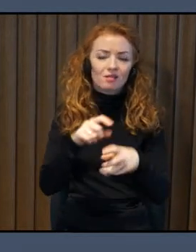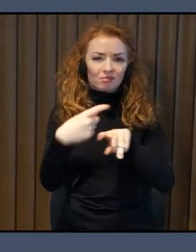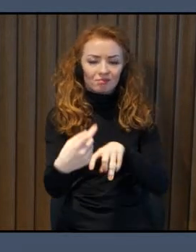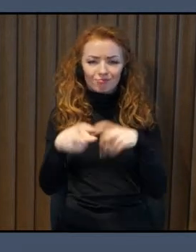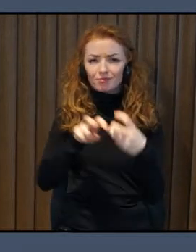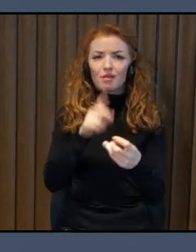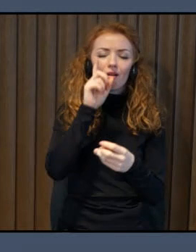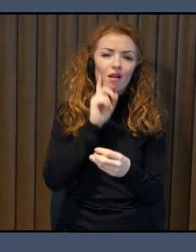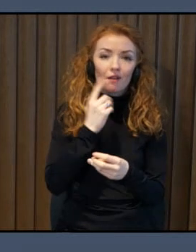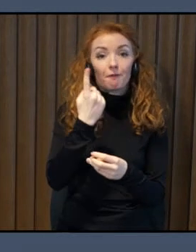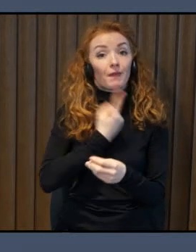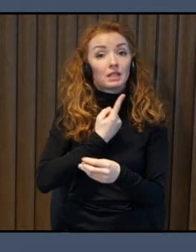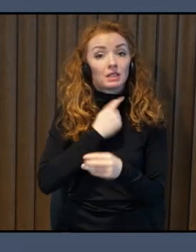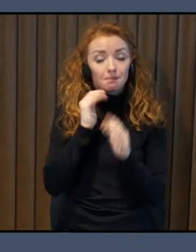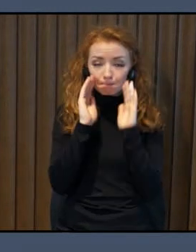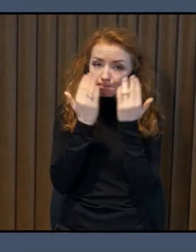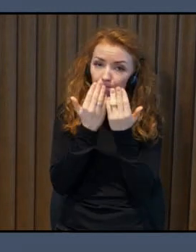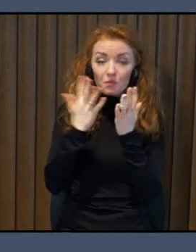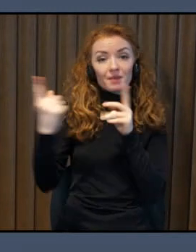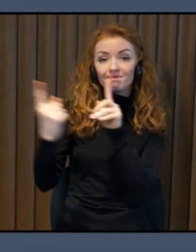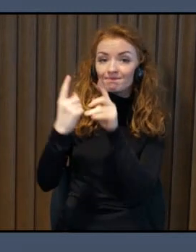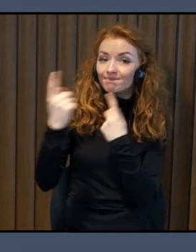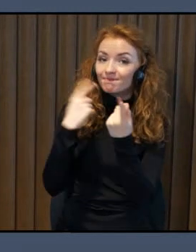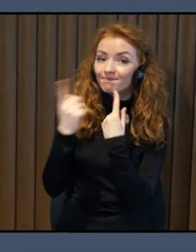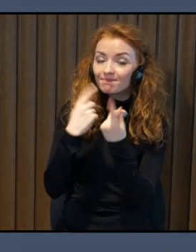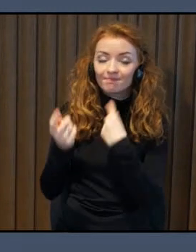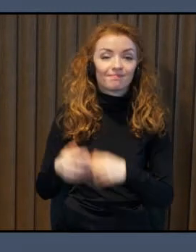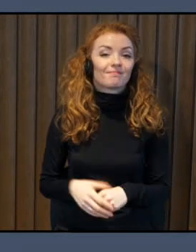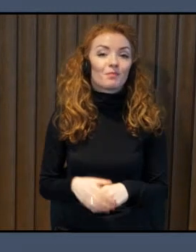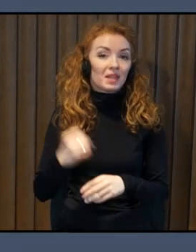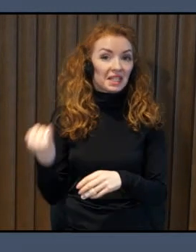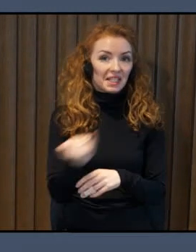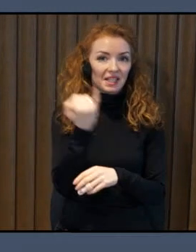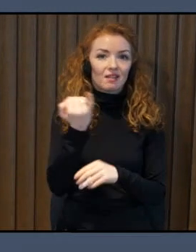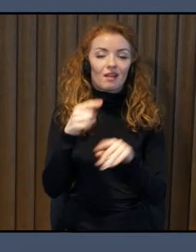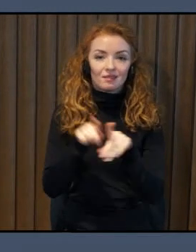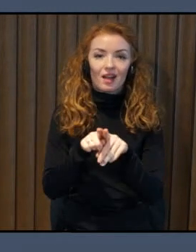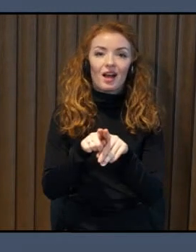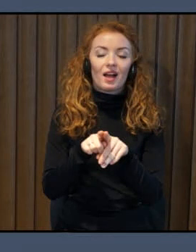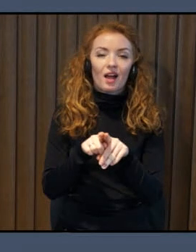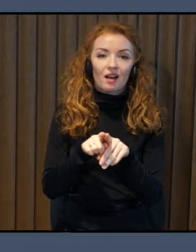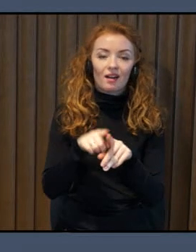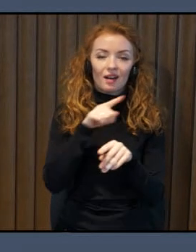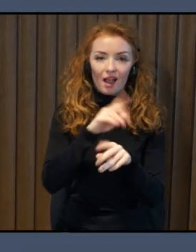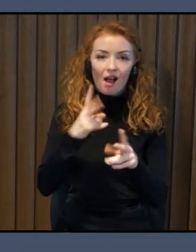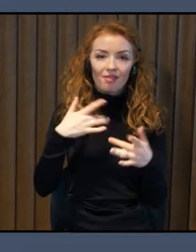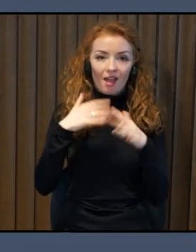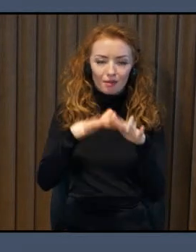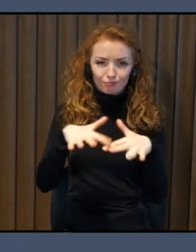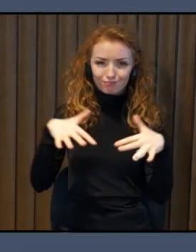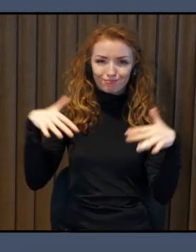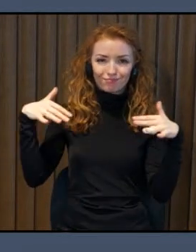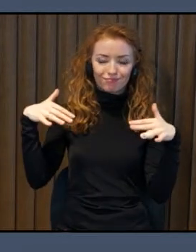chairs can be moved around. You can sit alone, or you can talk to somebody. And also here is an